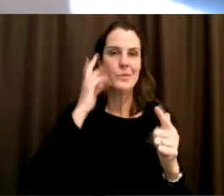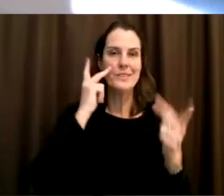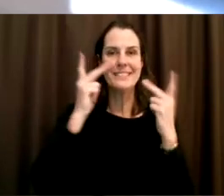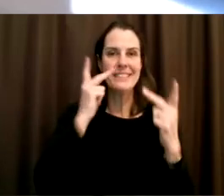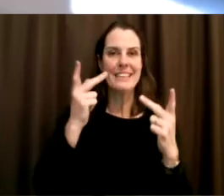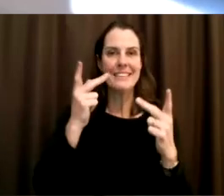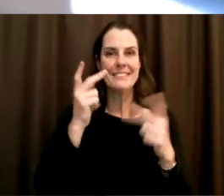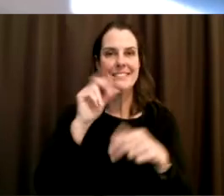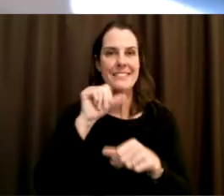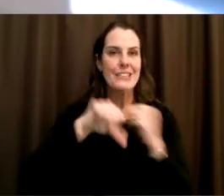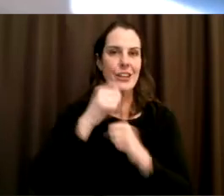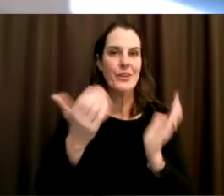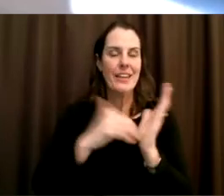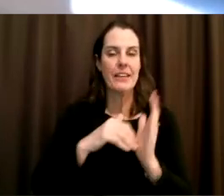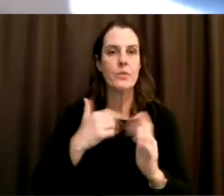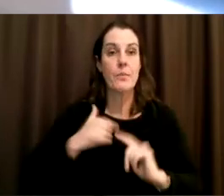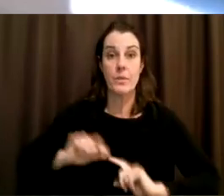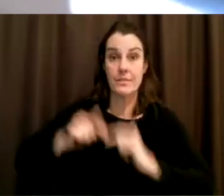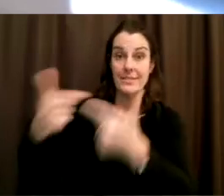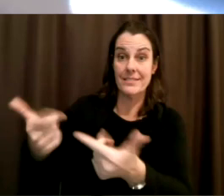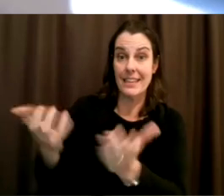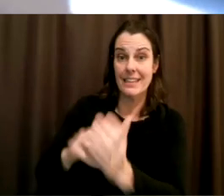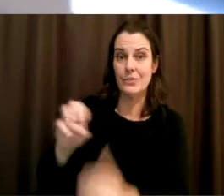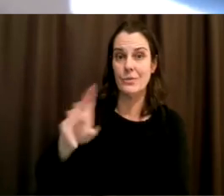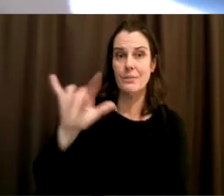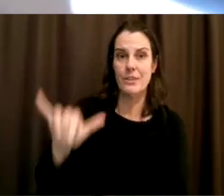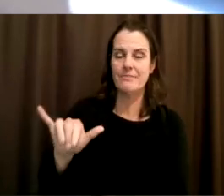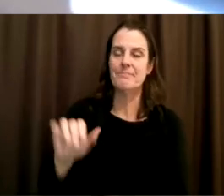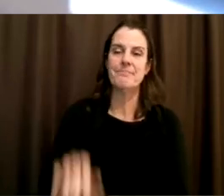So I'm going to pass it back to Emery.